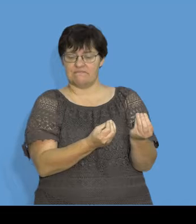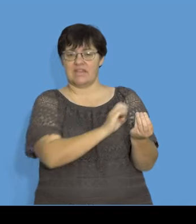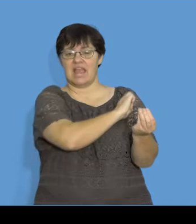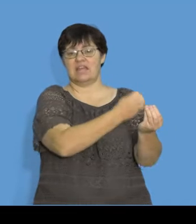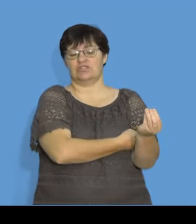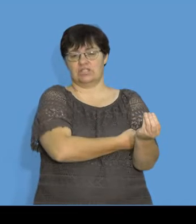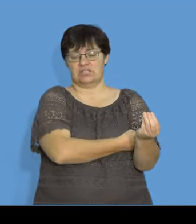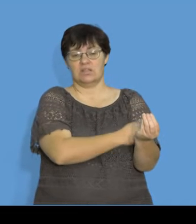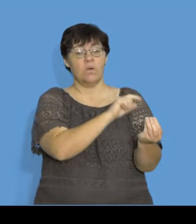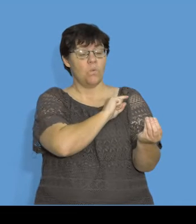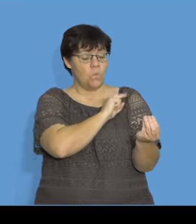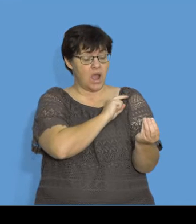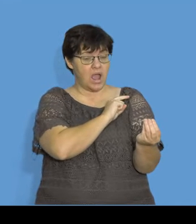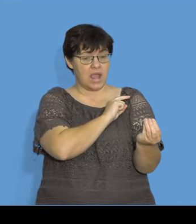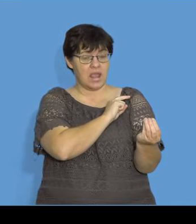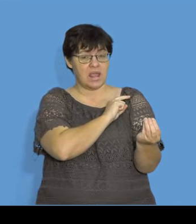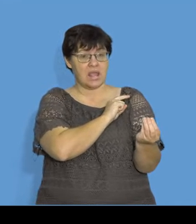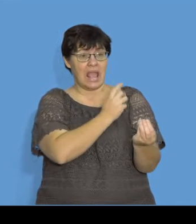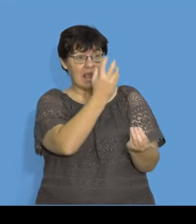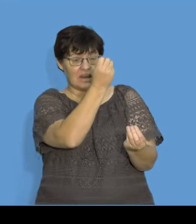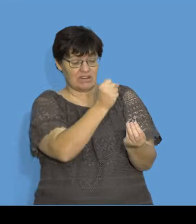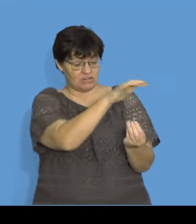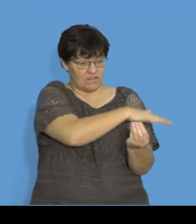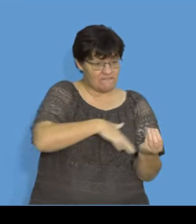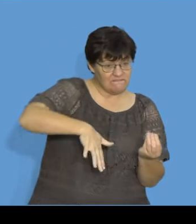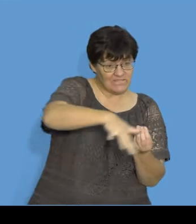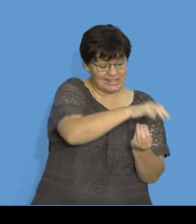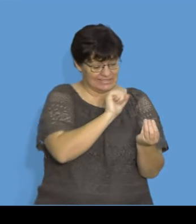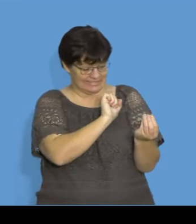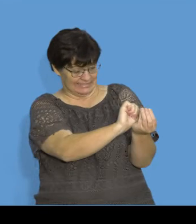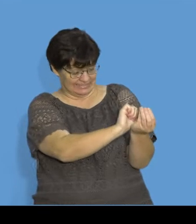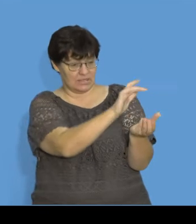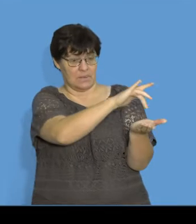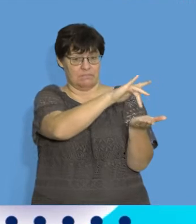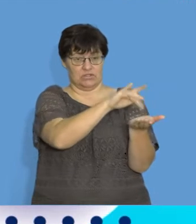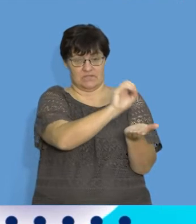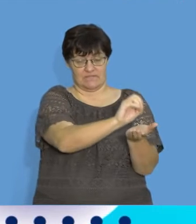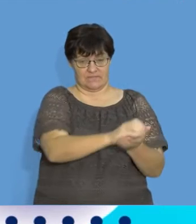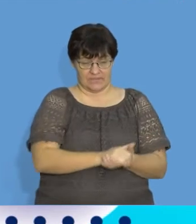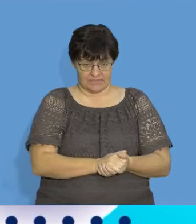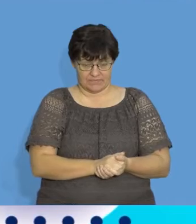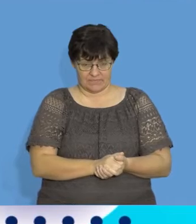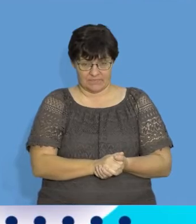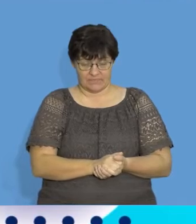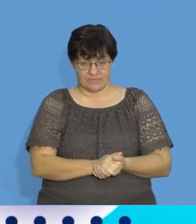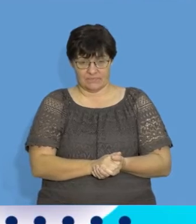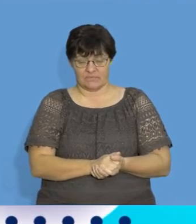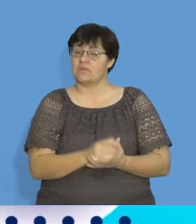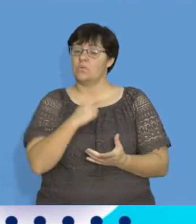position in a gravitational field. So for this section, we're working